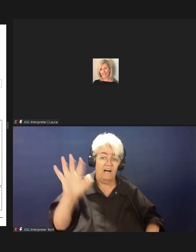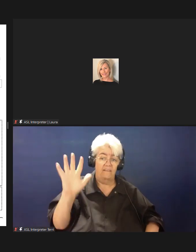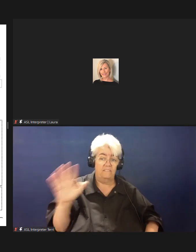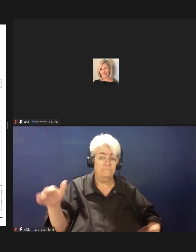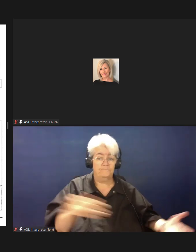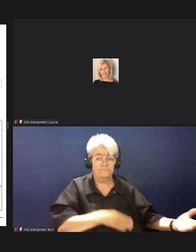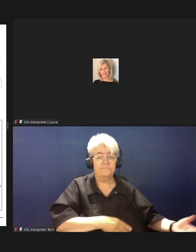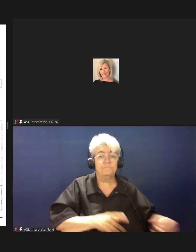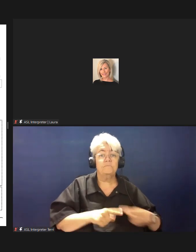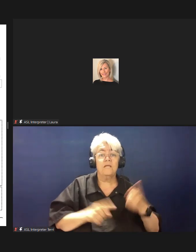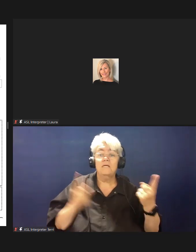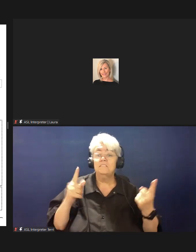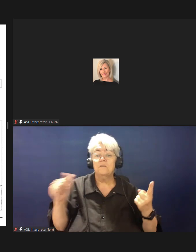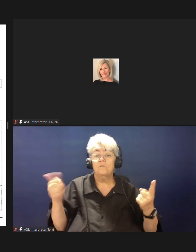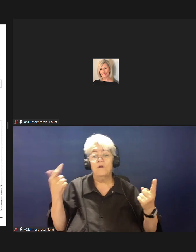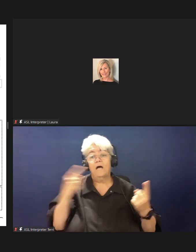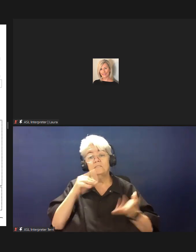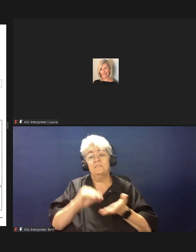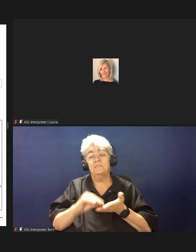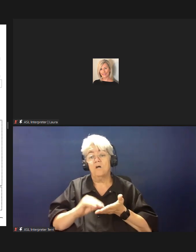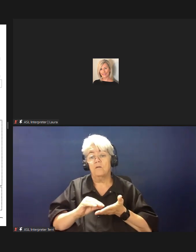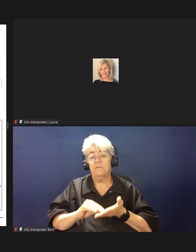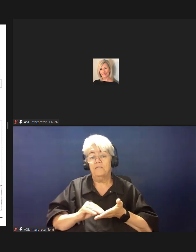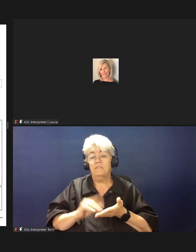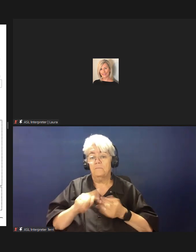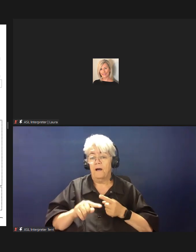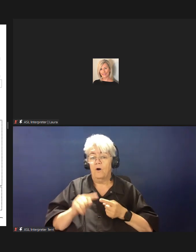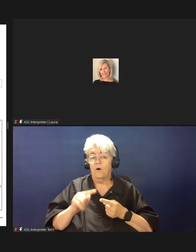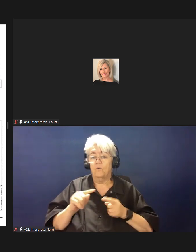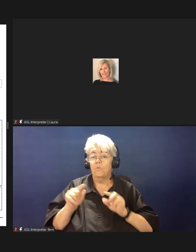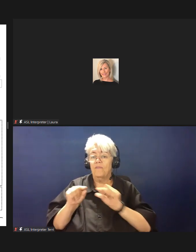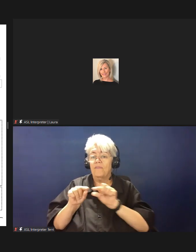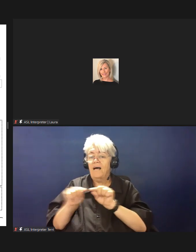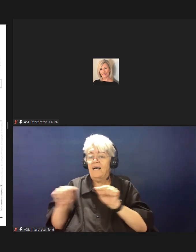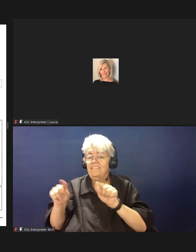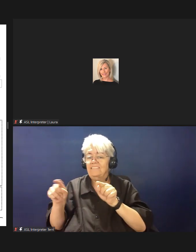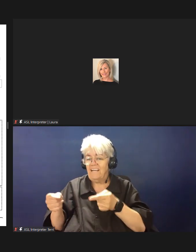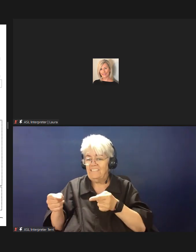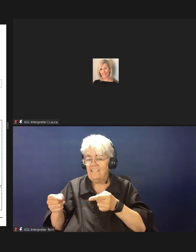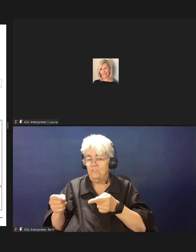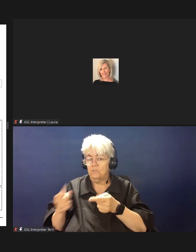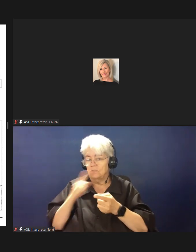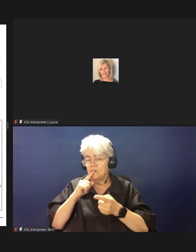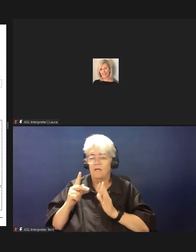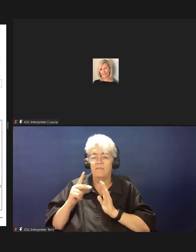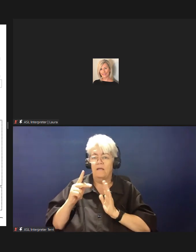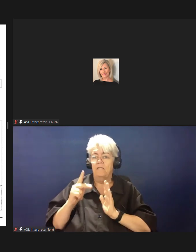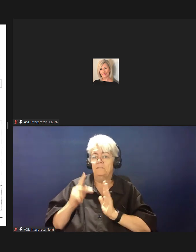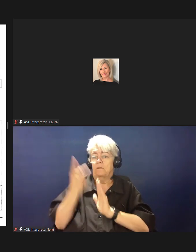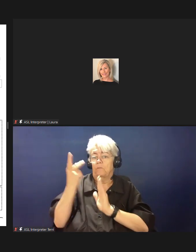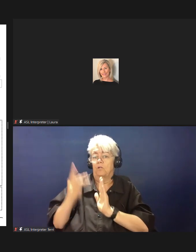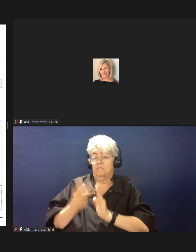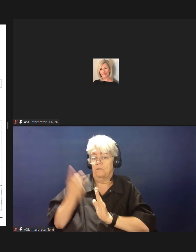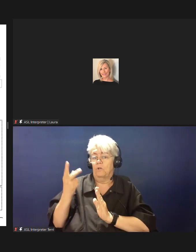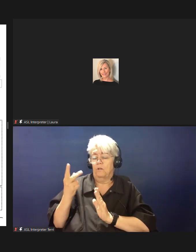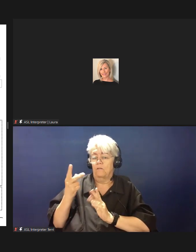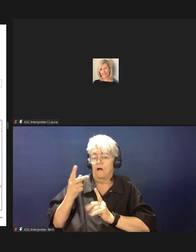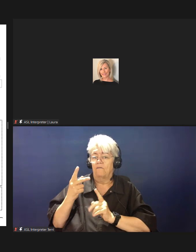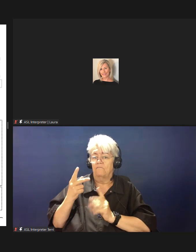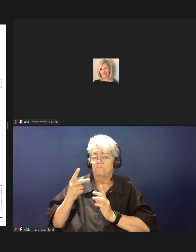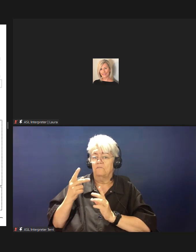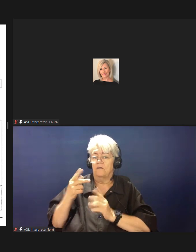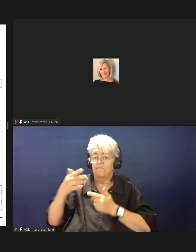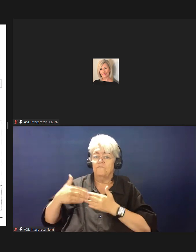Somebody is asking about documenting with citations what we were talking about, the doubling of the frequency of hearing